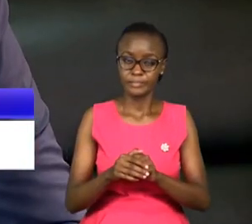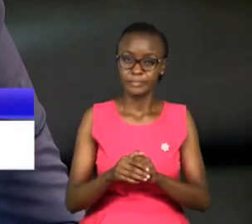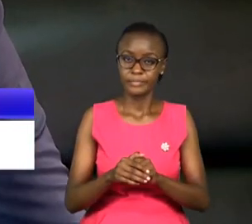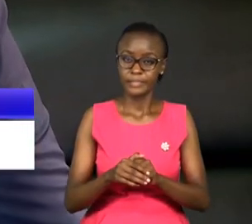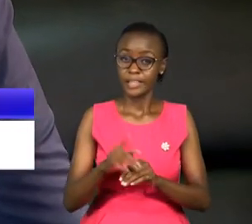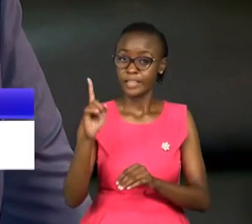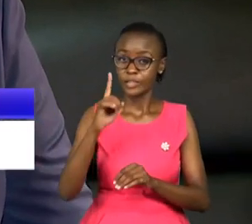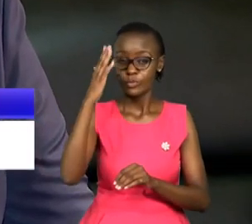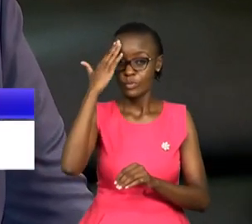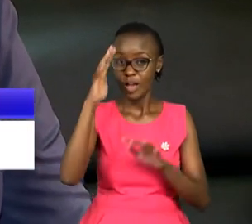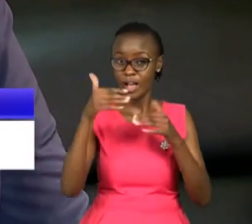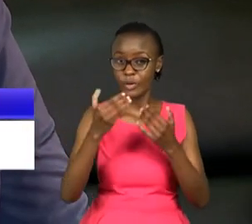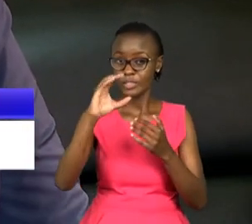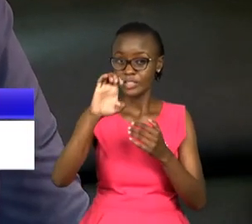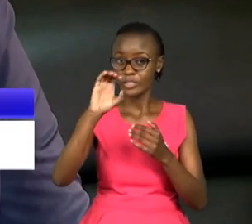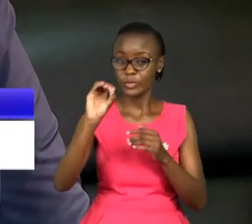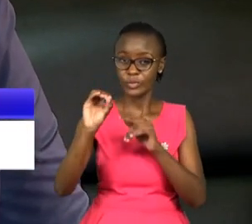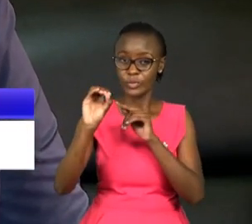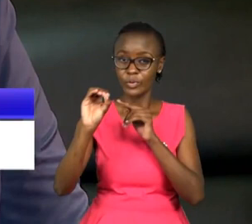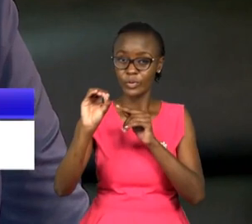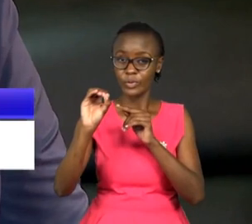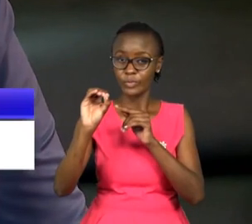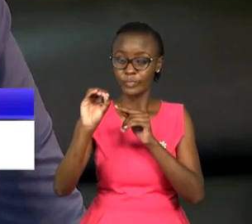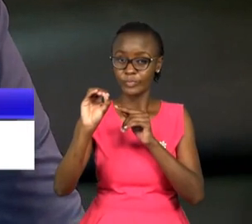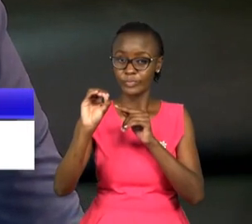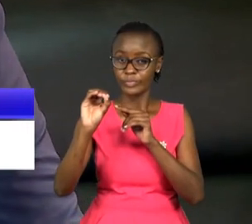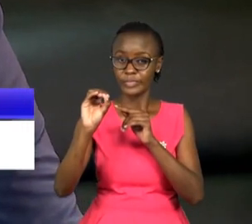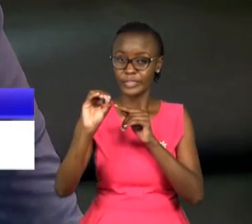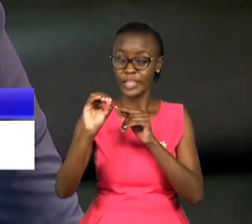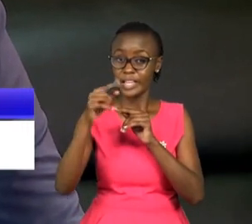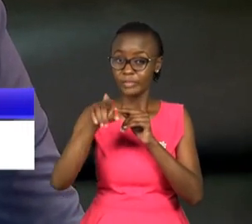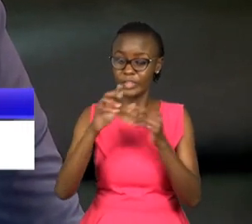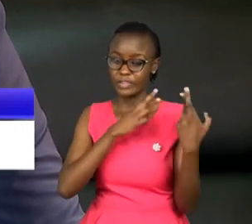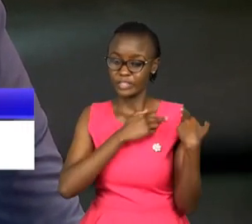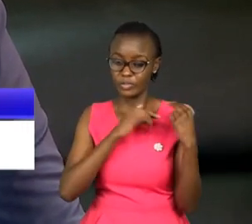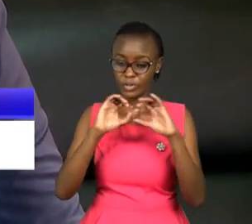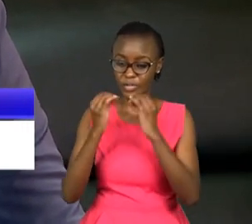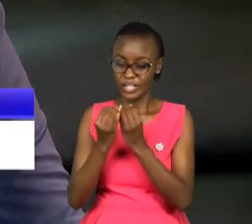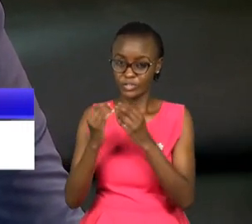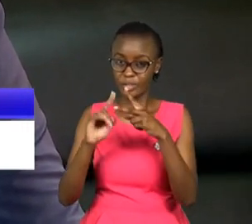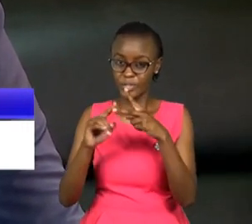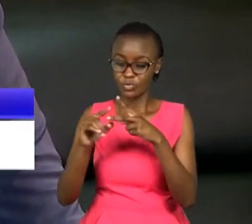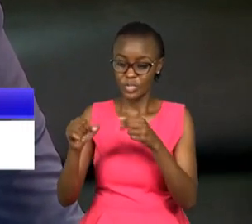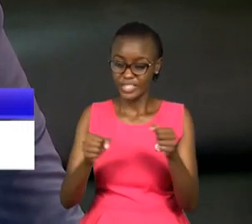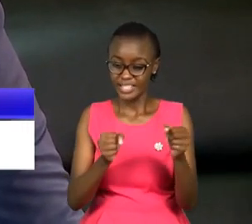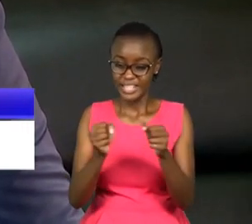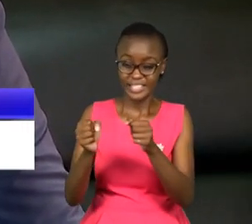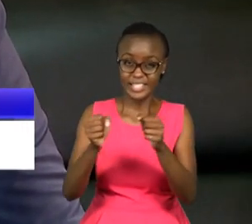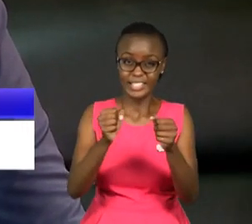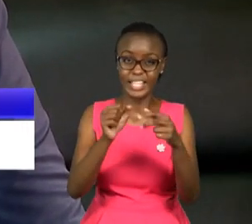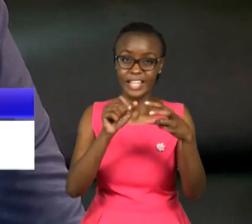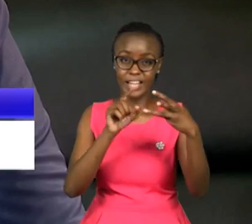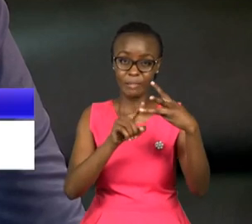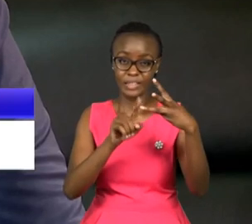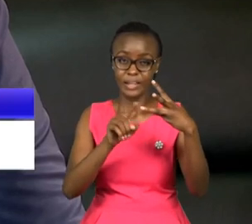Ever want to know how a CEO sees his world? And here's how. Apart from running an organization and strategizing, their key role is to ensure there's money